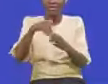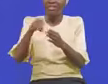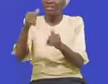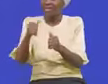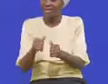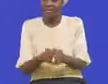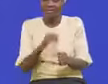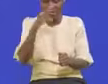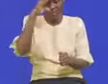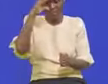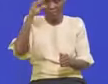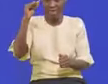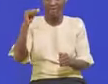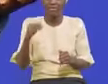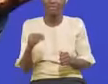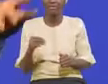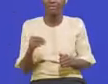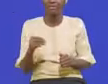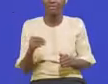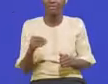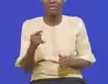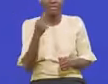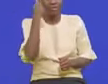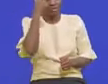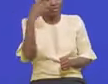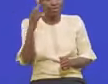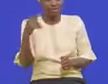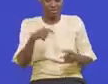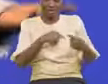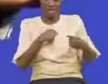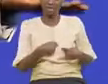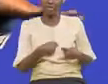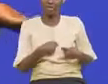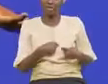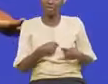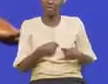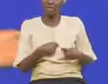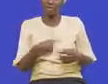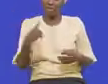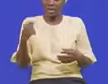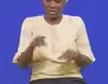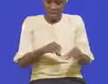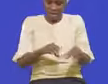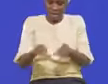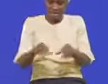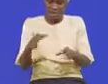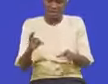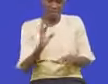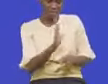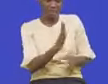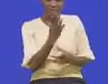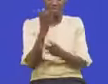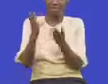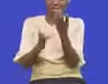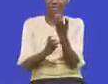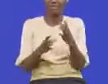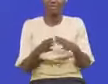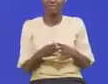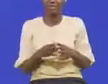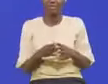Nu vɔ me ba fi sa fi ko lolo ele ame sia me ha. E dime susuwo. E ba si be nu